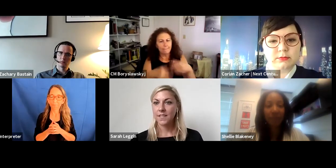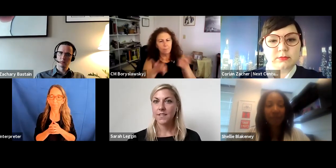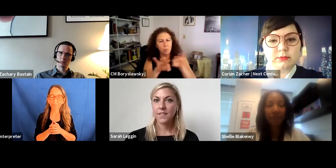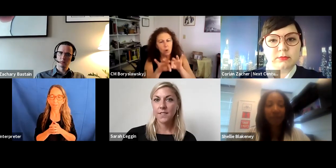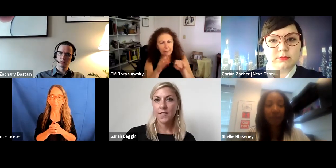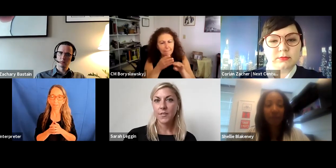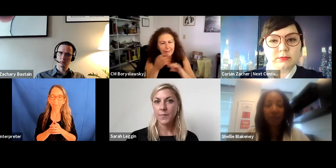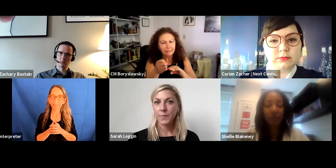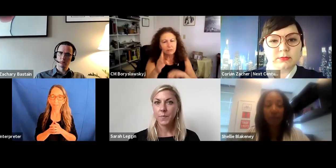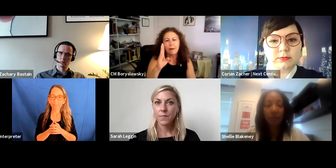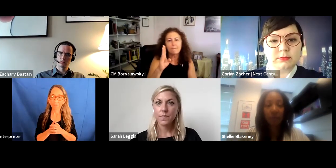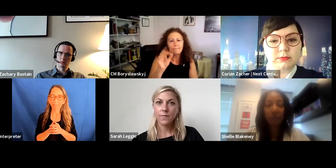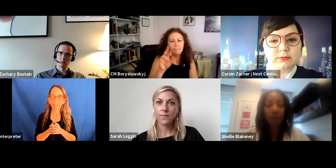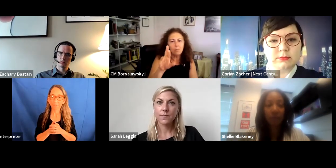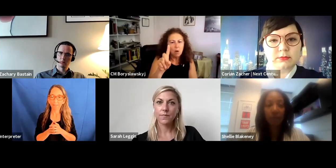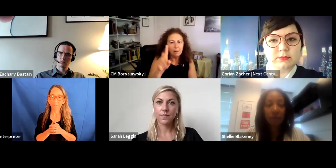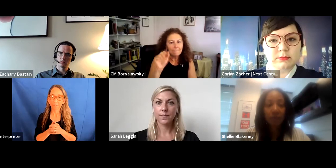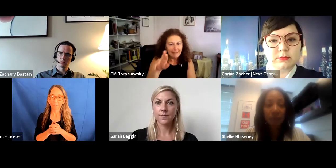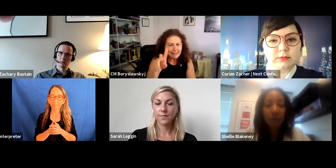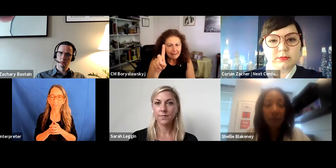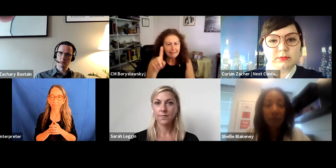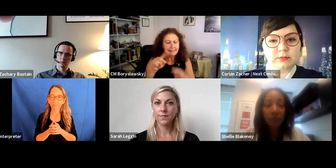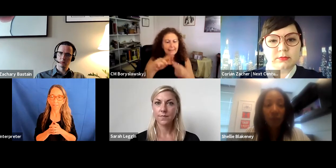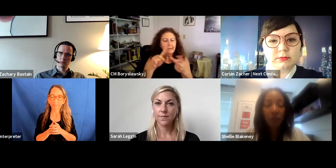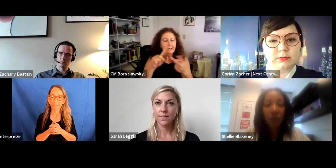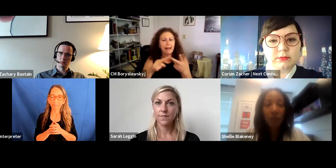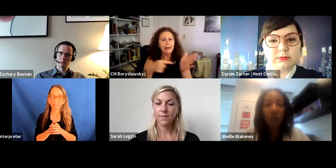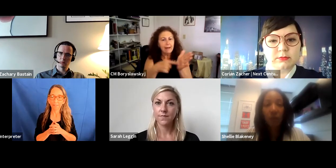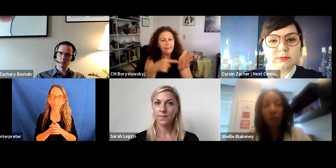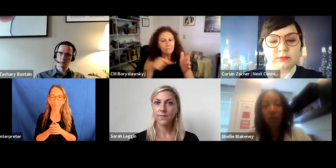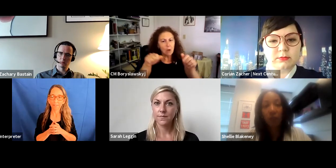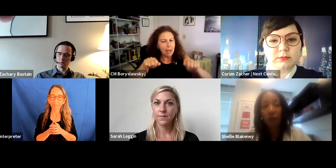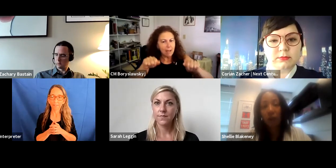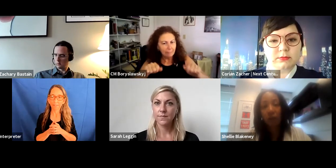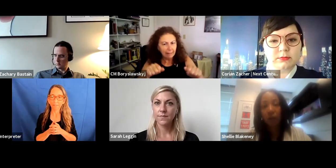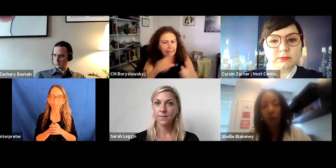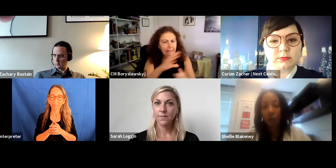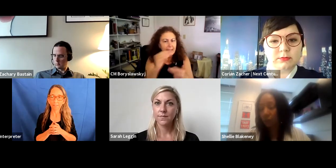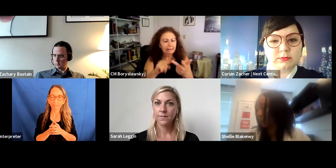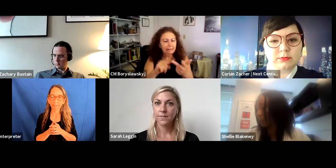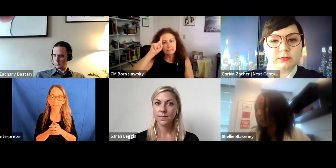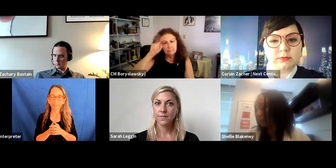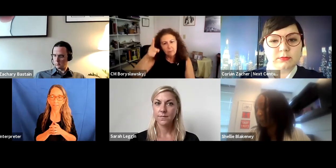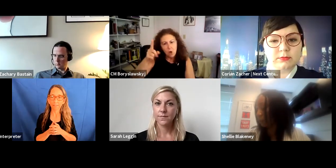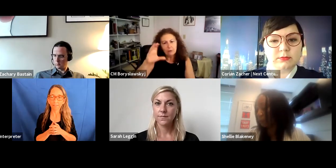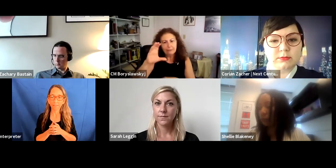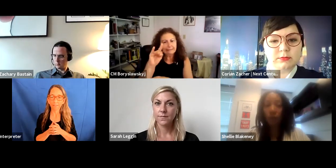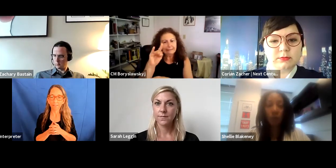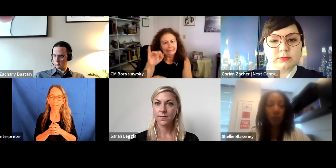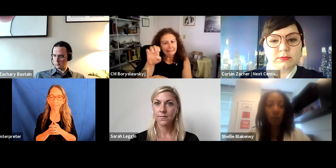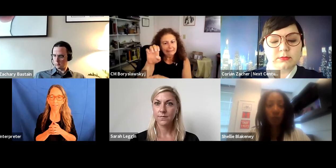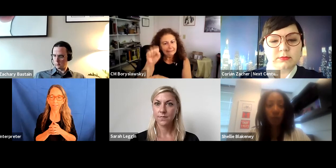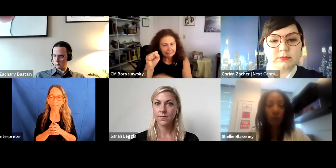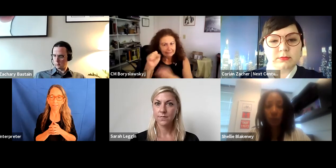And also our understanding is to focus on the 3 priorities on the agenda: broadband, and then the second one